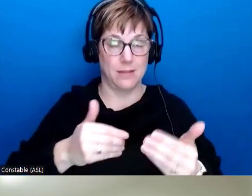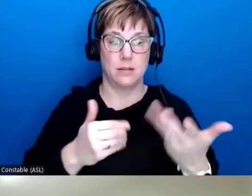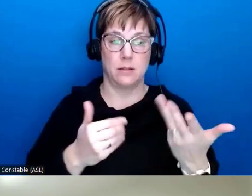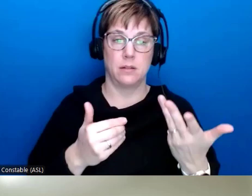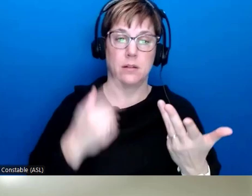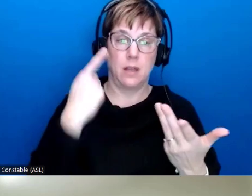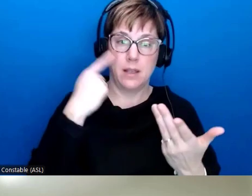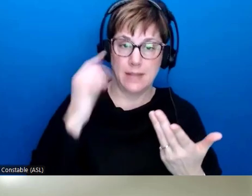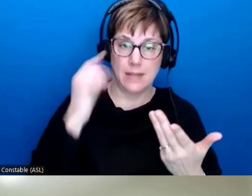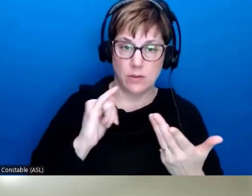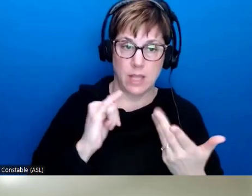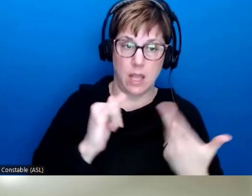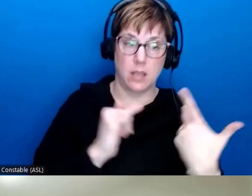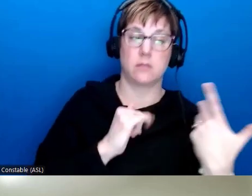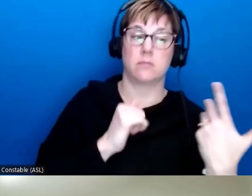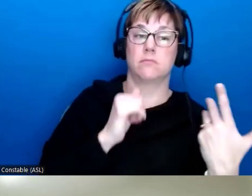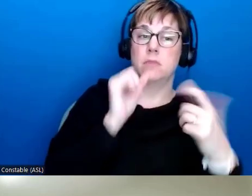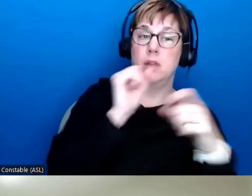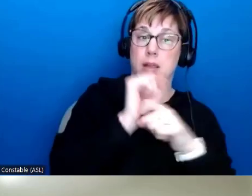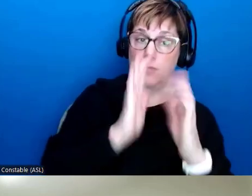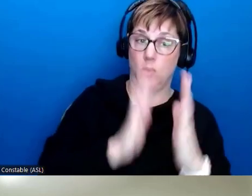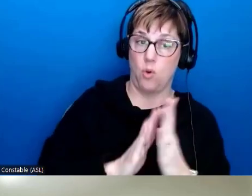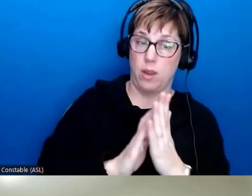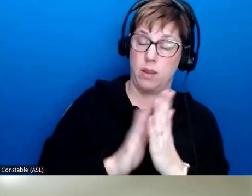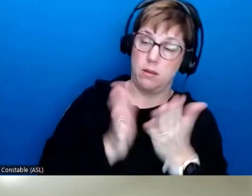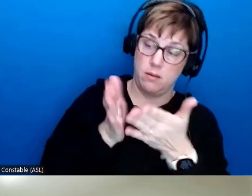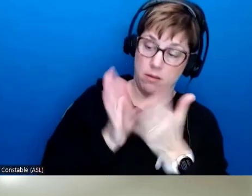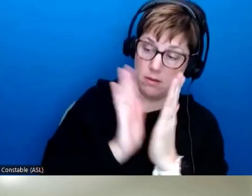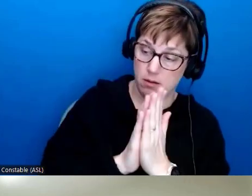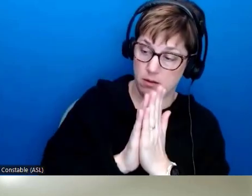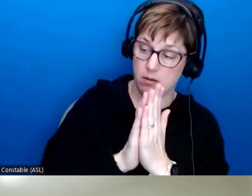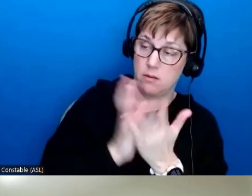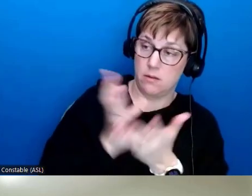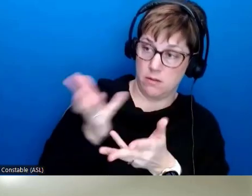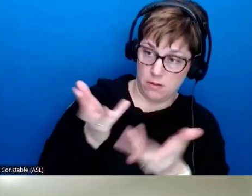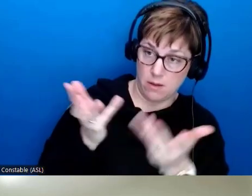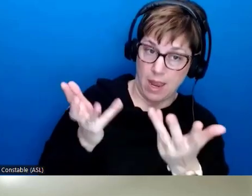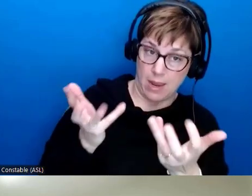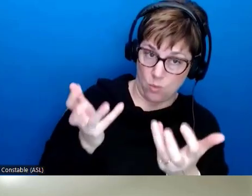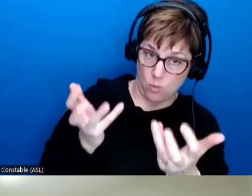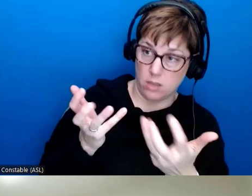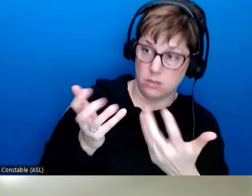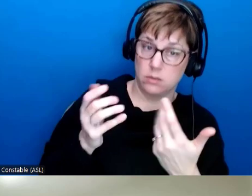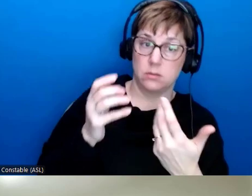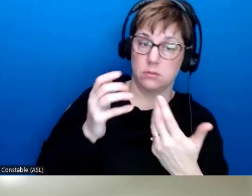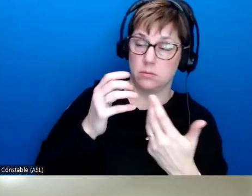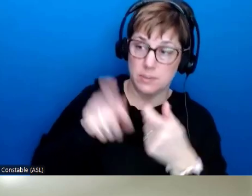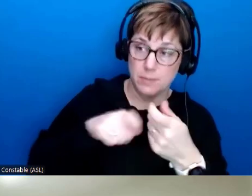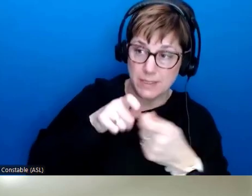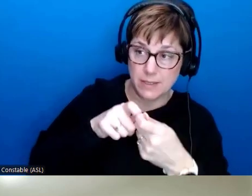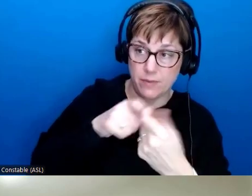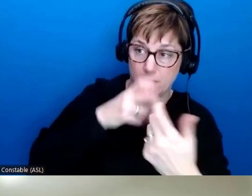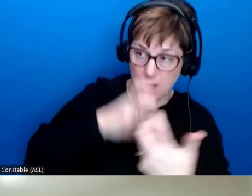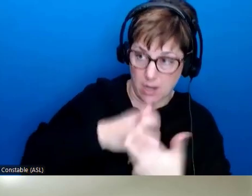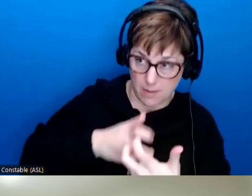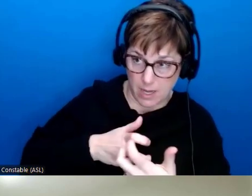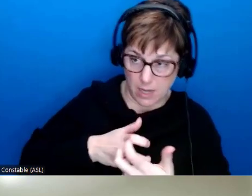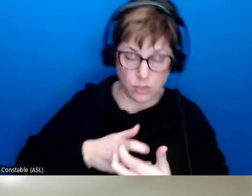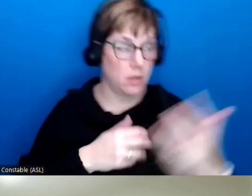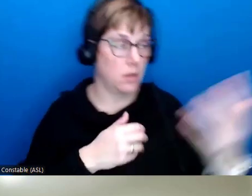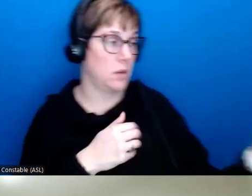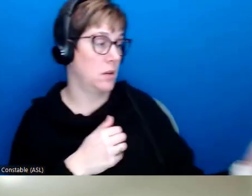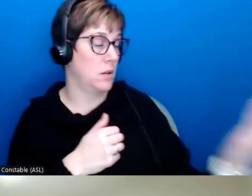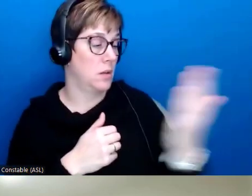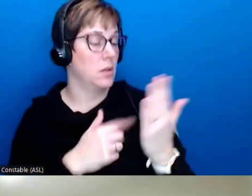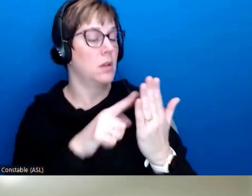sounds like. It's a back and forth between the employee and the employer, where the employee will ask for a specific accommodation. The employer will come